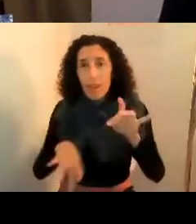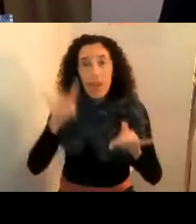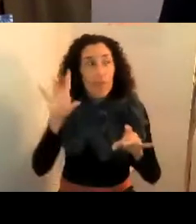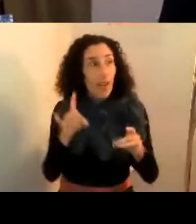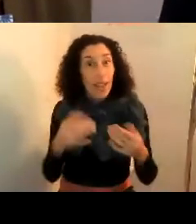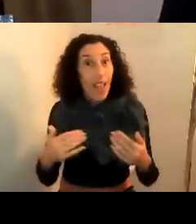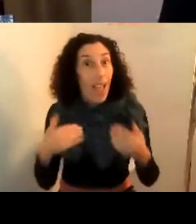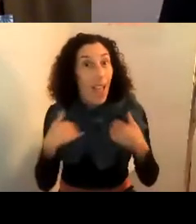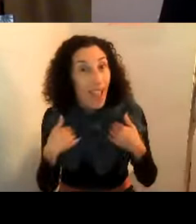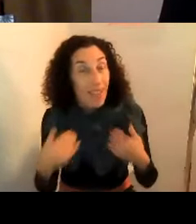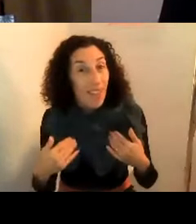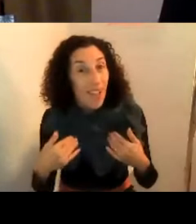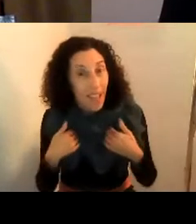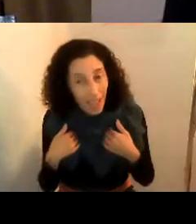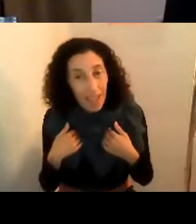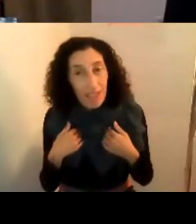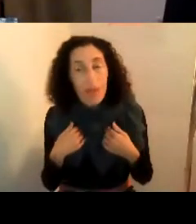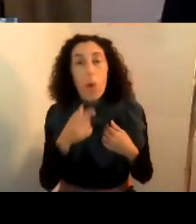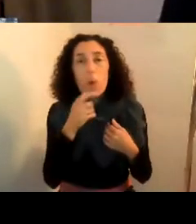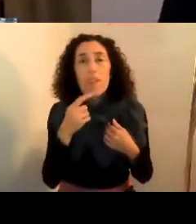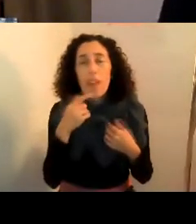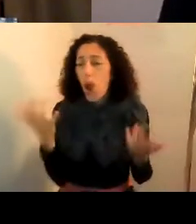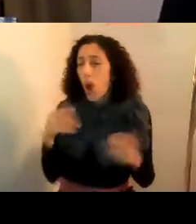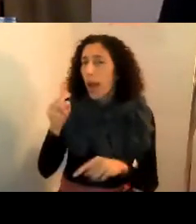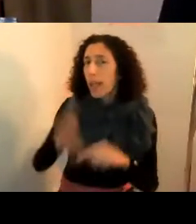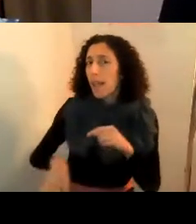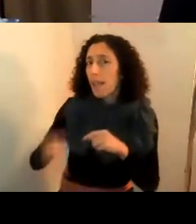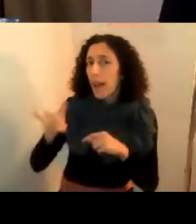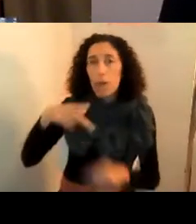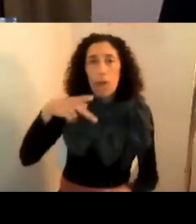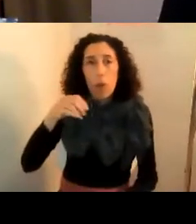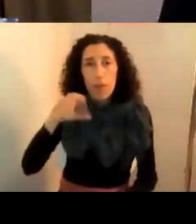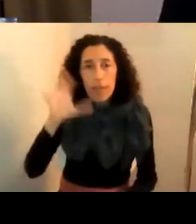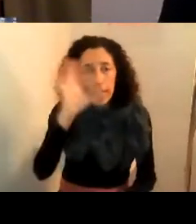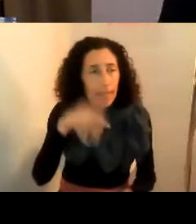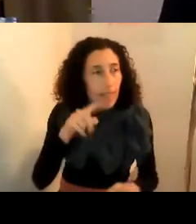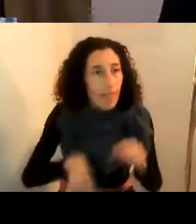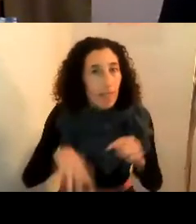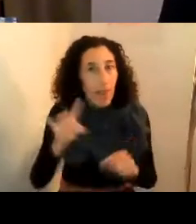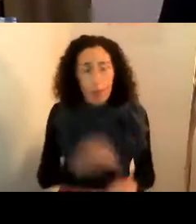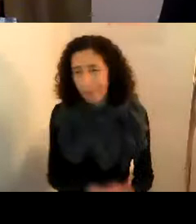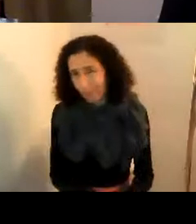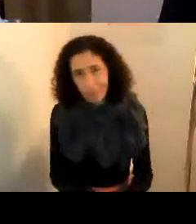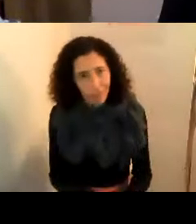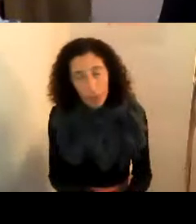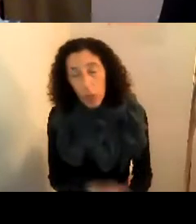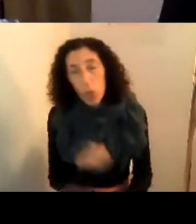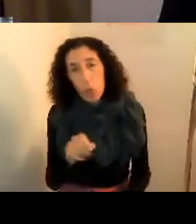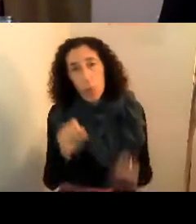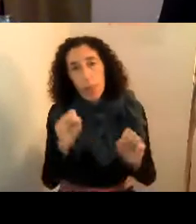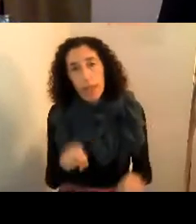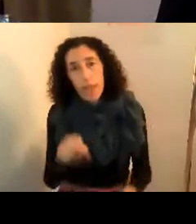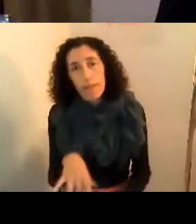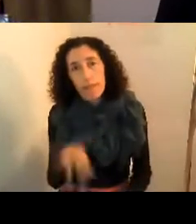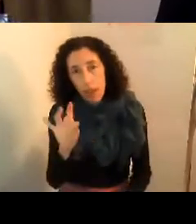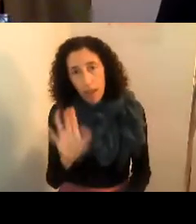of color, and, you know, that's your responsibility as a curator, as a, also, you know, as a professor, as an educator, as